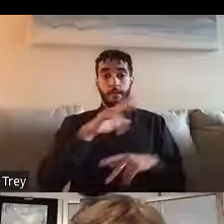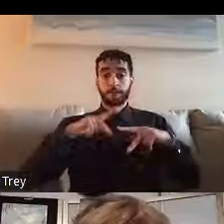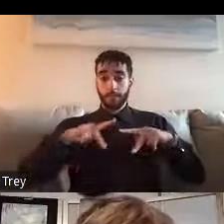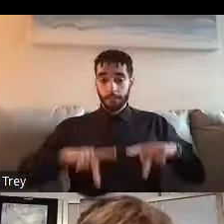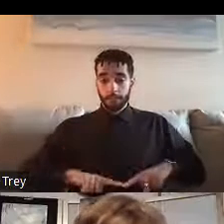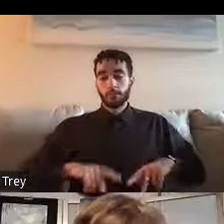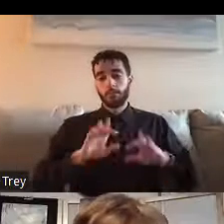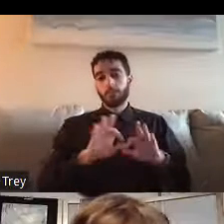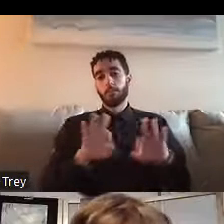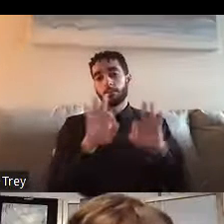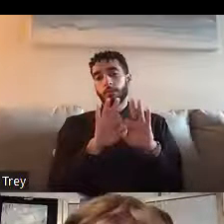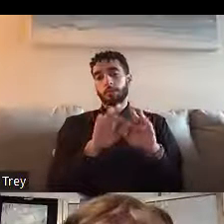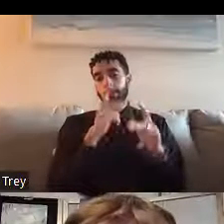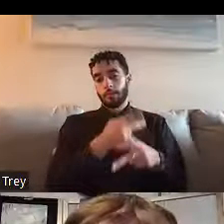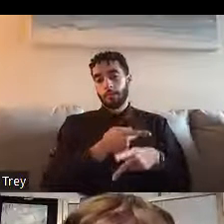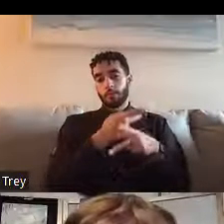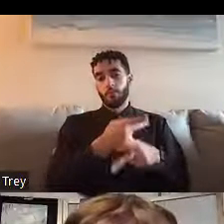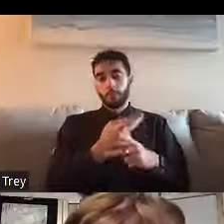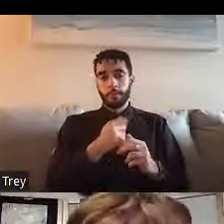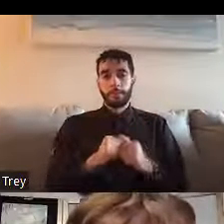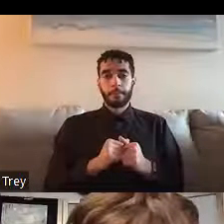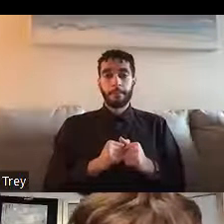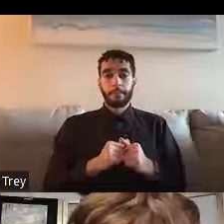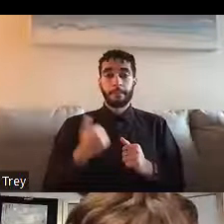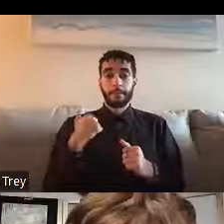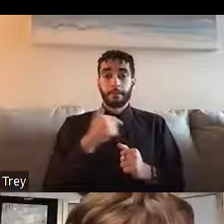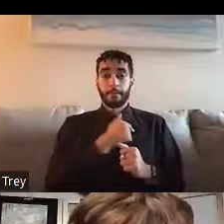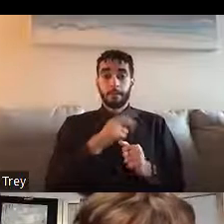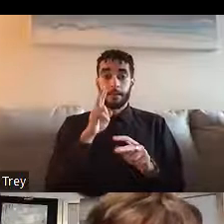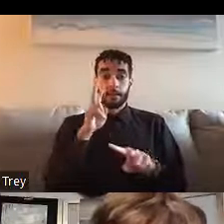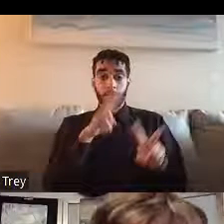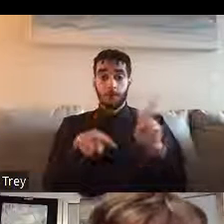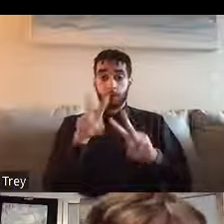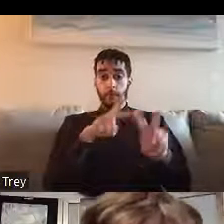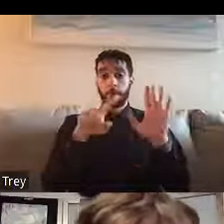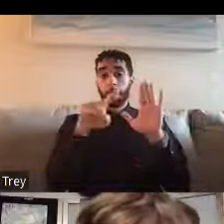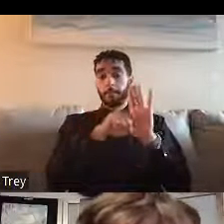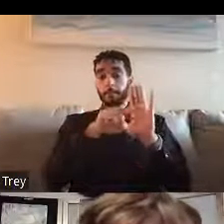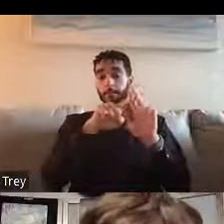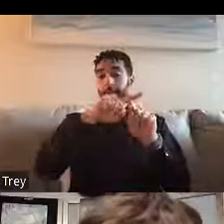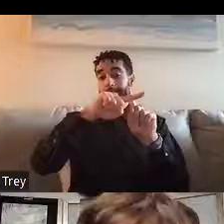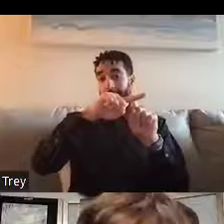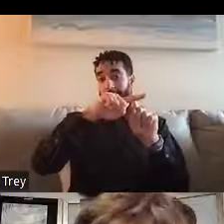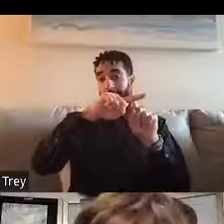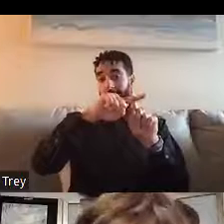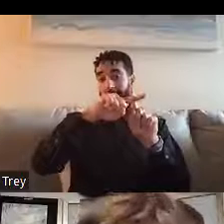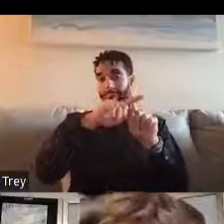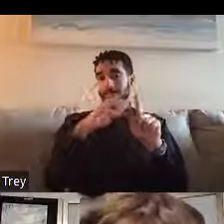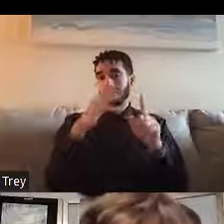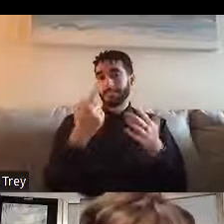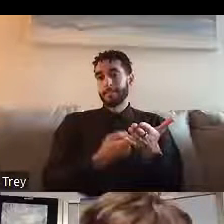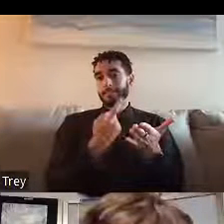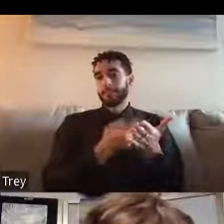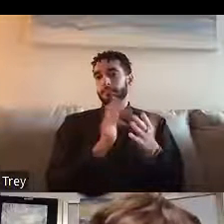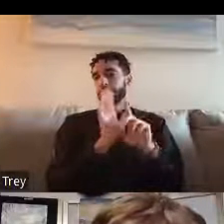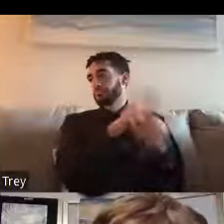slide. We overlook often the positive aspects of caregiving that are really important in preserving mental health.